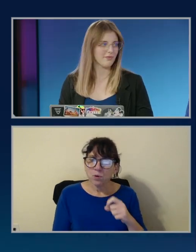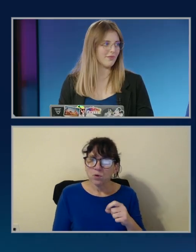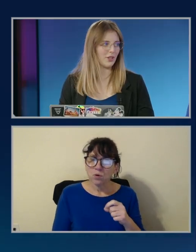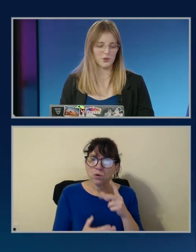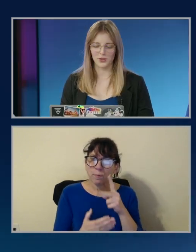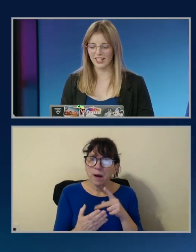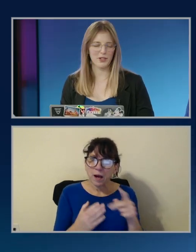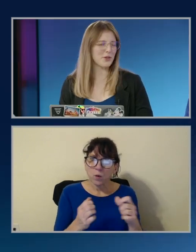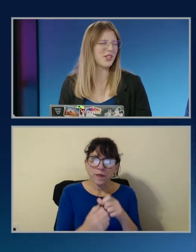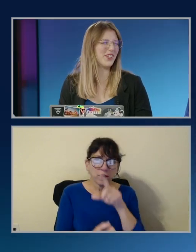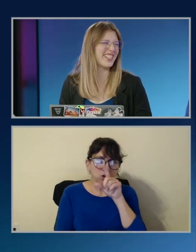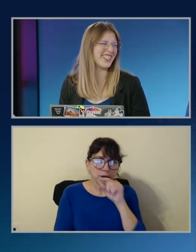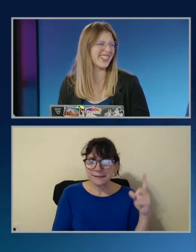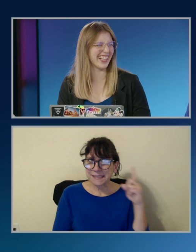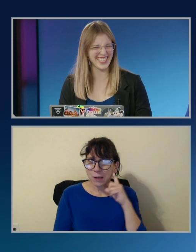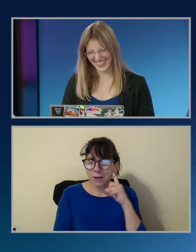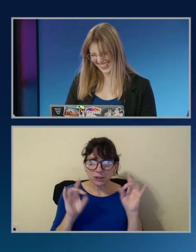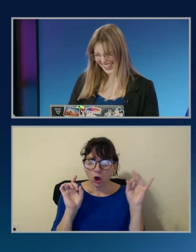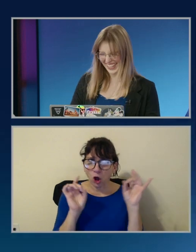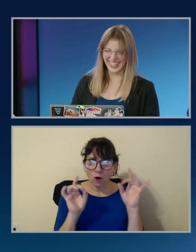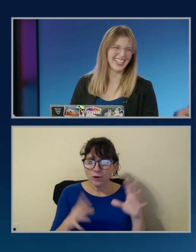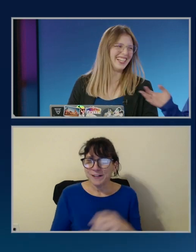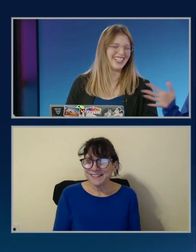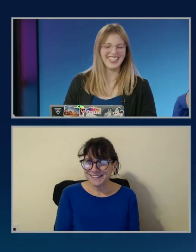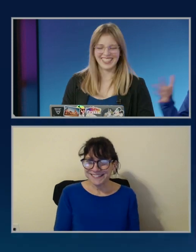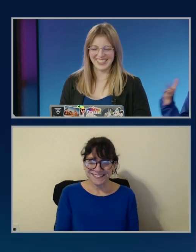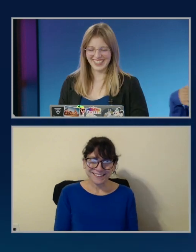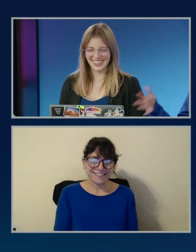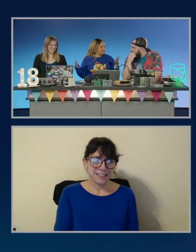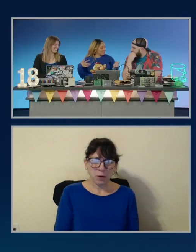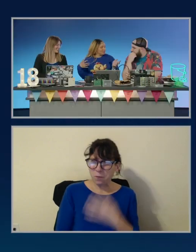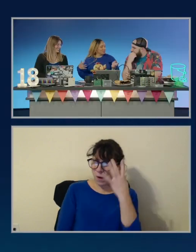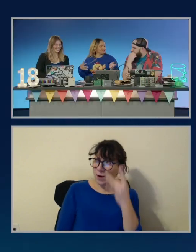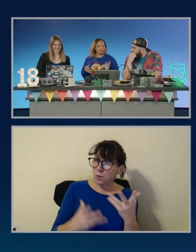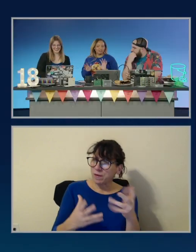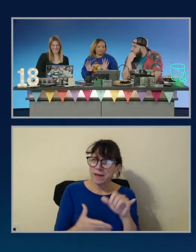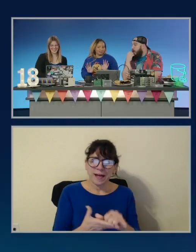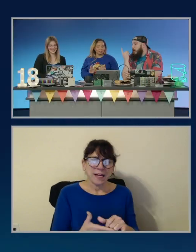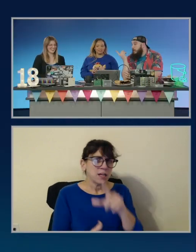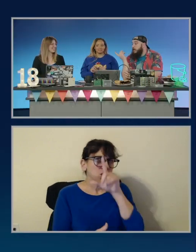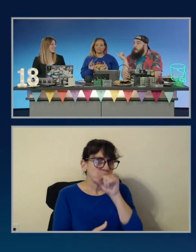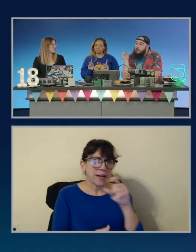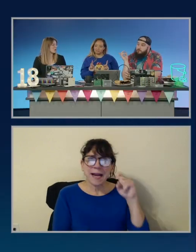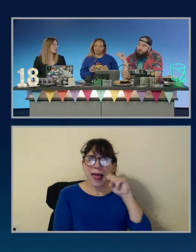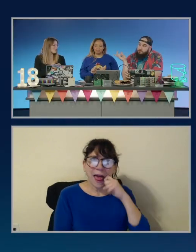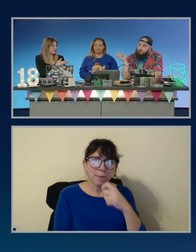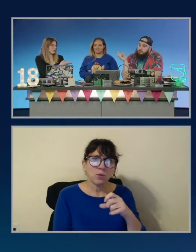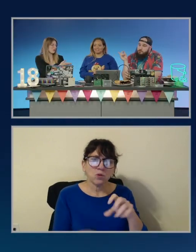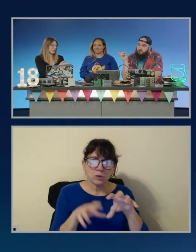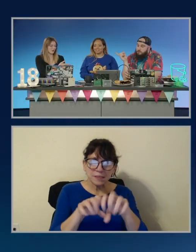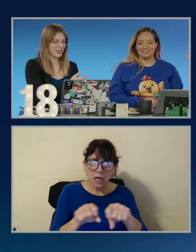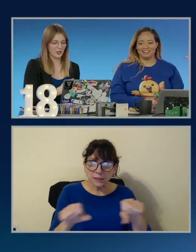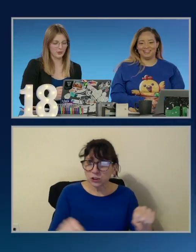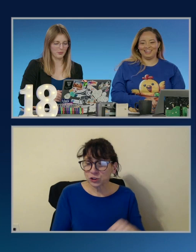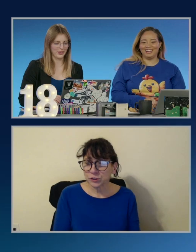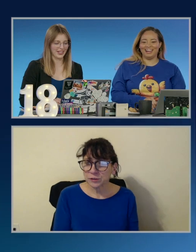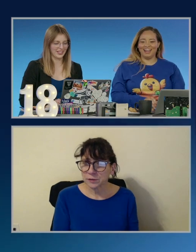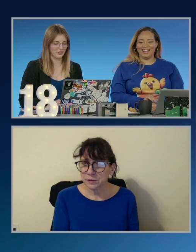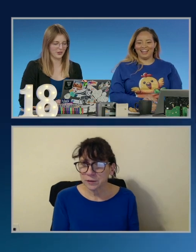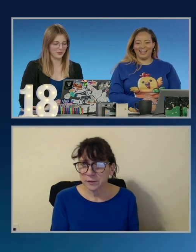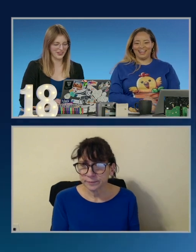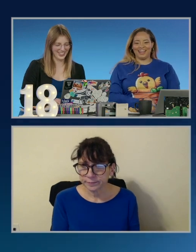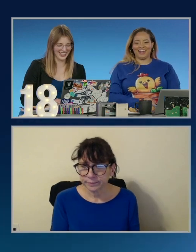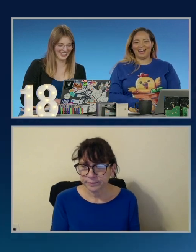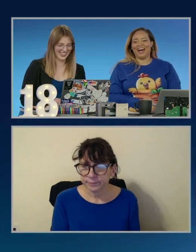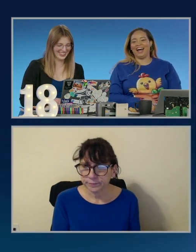That's also horrible. Also, yeah. Why would you want to do that? Horrible. I mean, maybe a little chicken apple sausage. Okay. I mean, we do have a supporter of chicken pot pie in